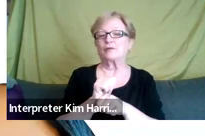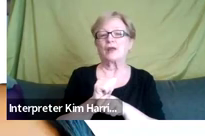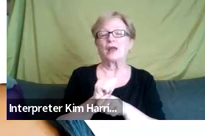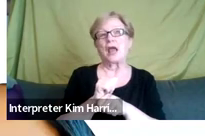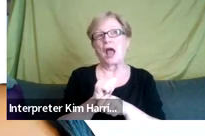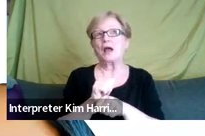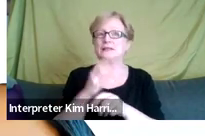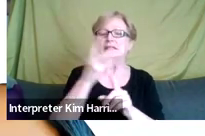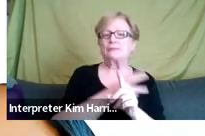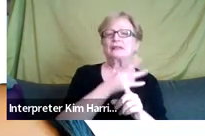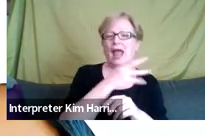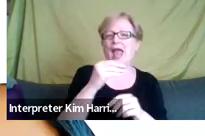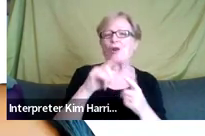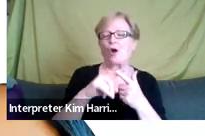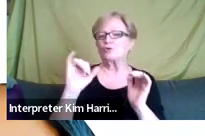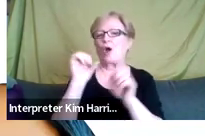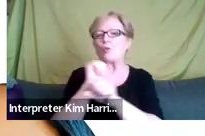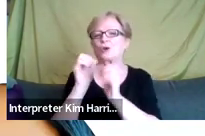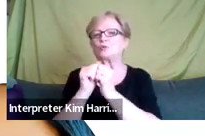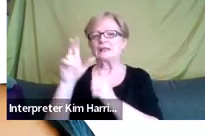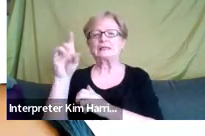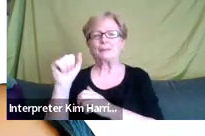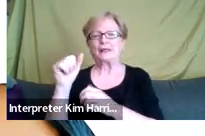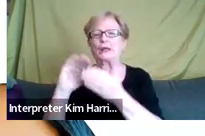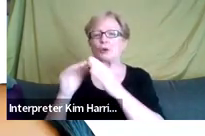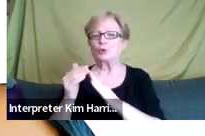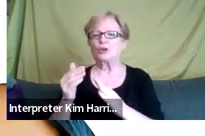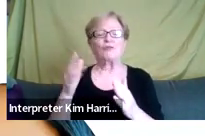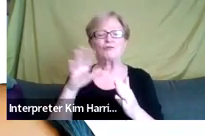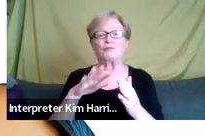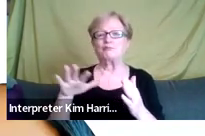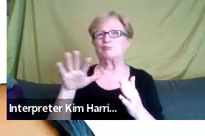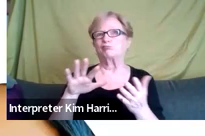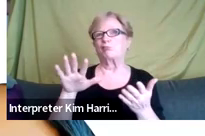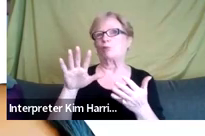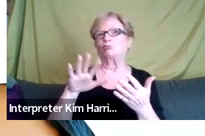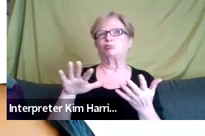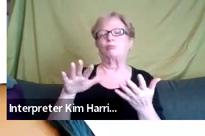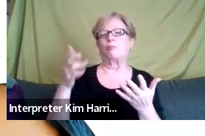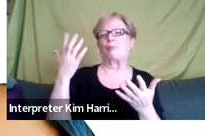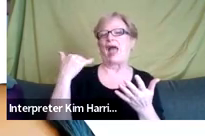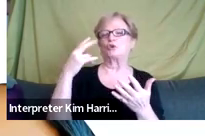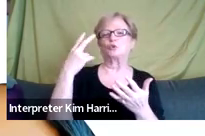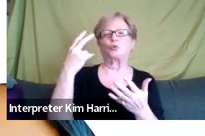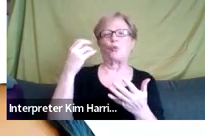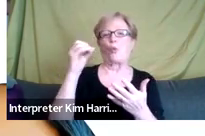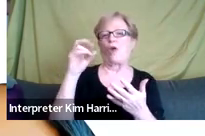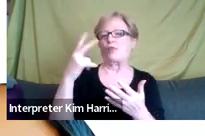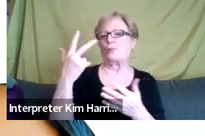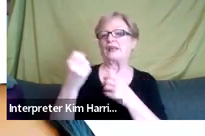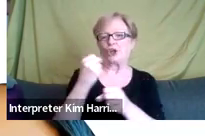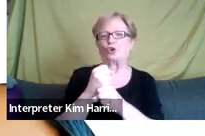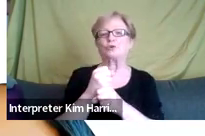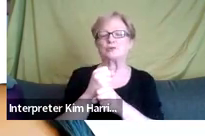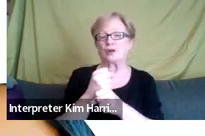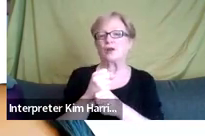6 months. I worked in the disability community for about the past 2 or 3 years